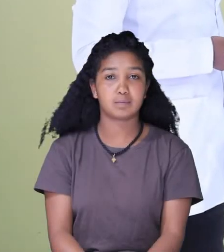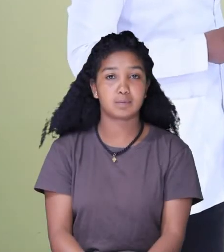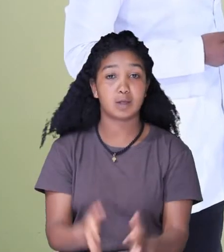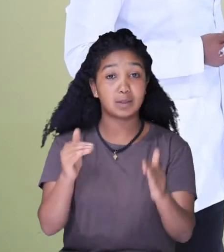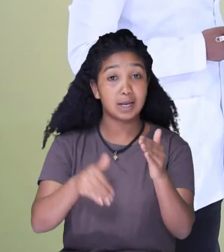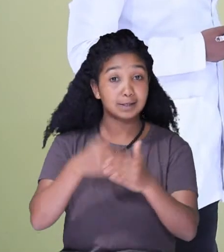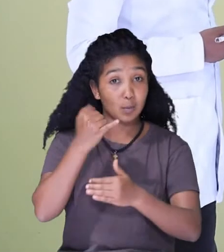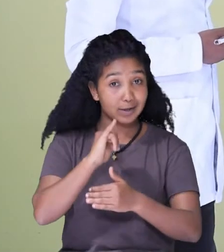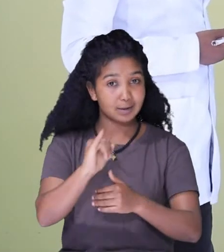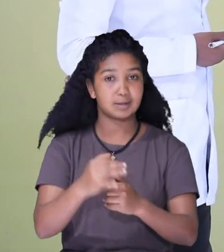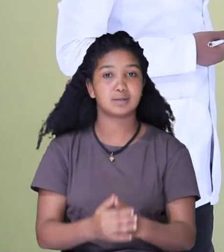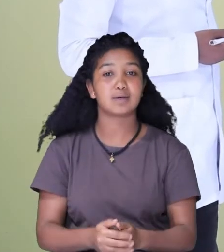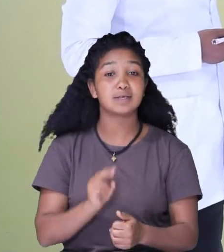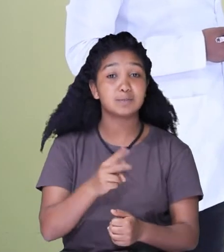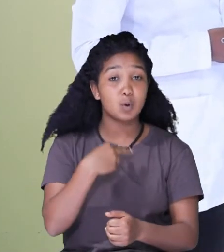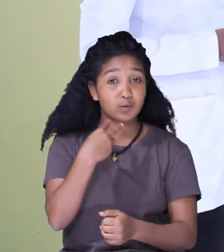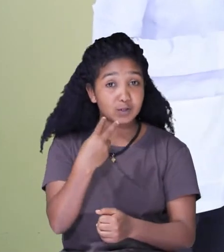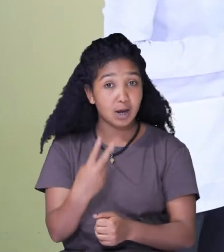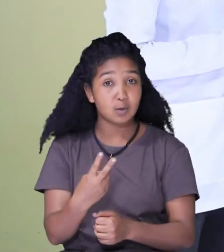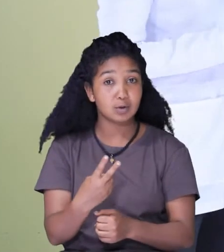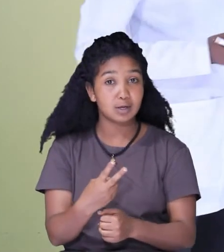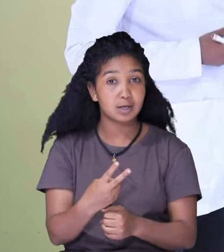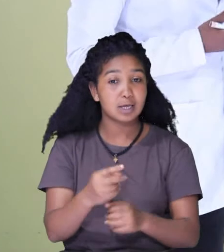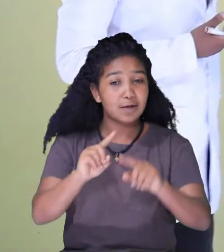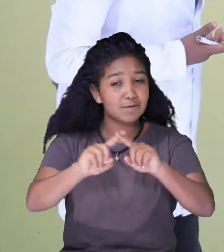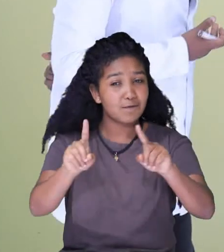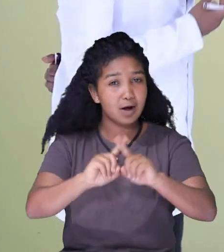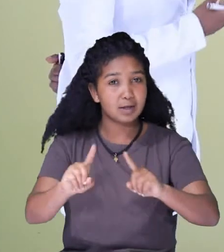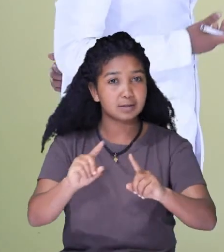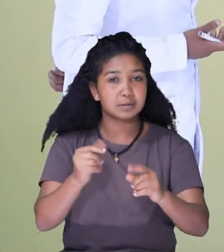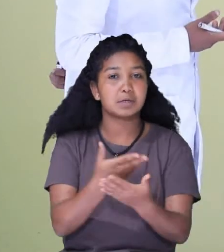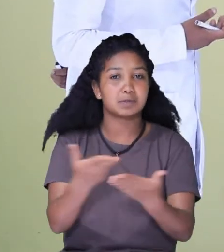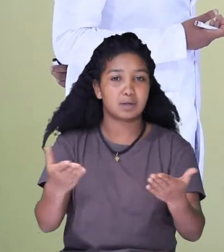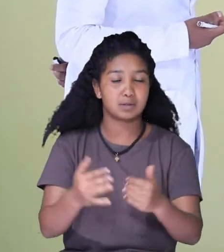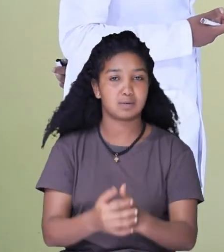Now the next point is speed of sound in various substances.